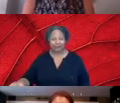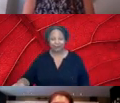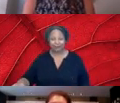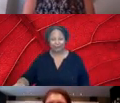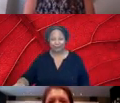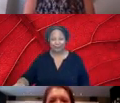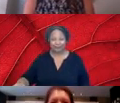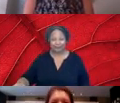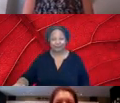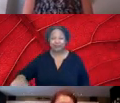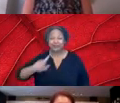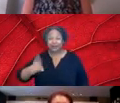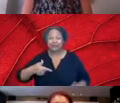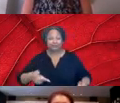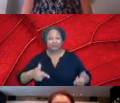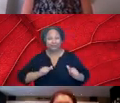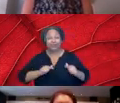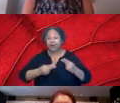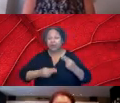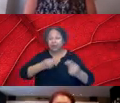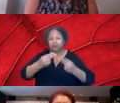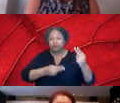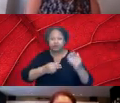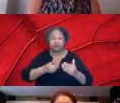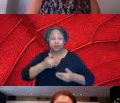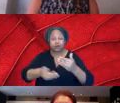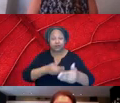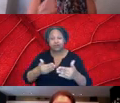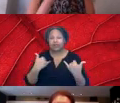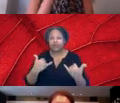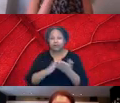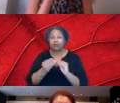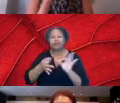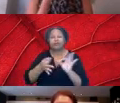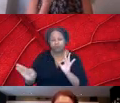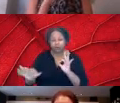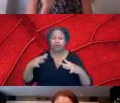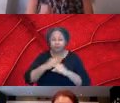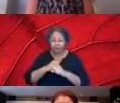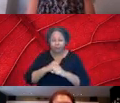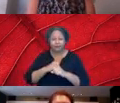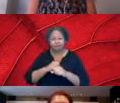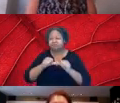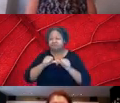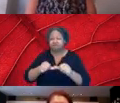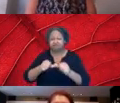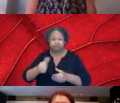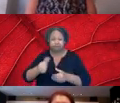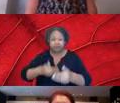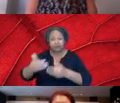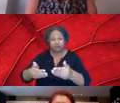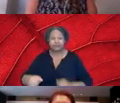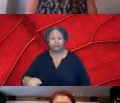For sure. So the nomination process has been simplified and is an ongoing process